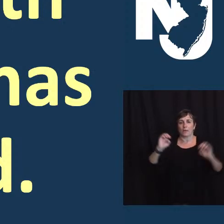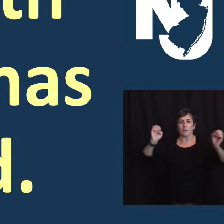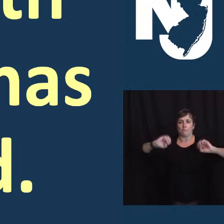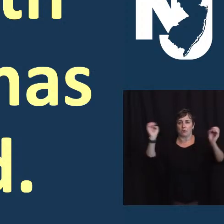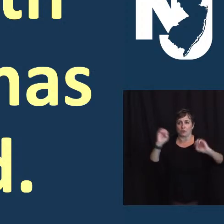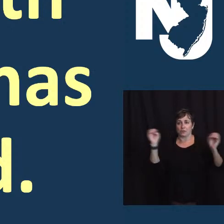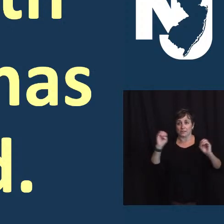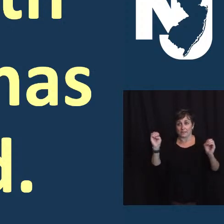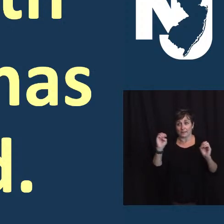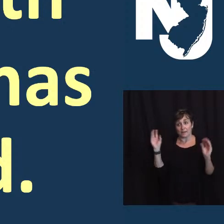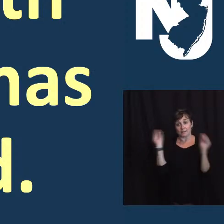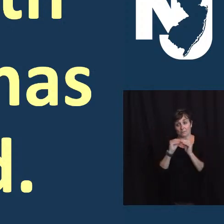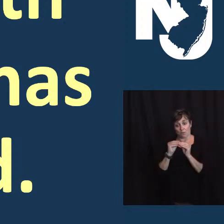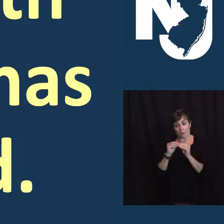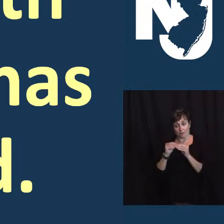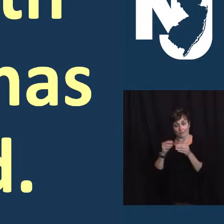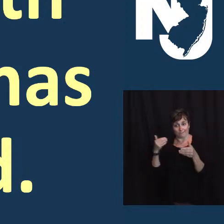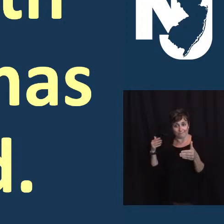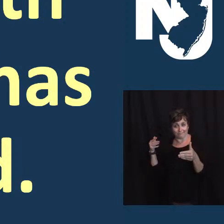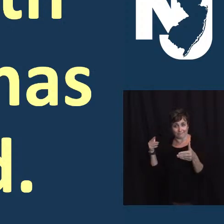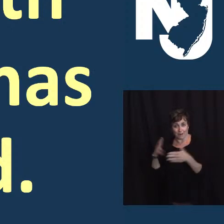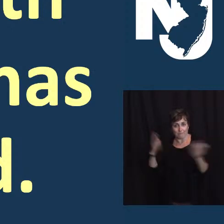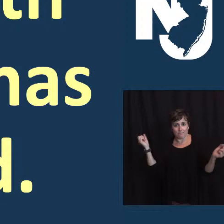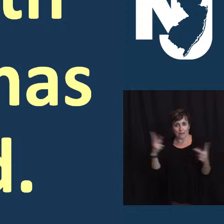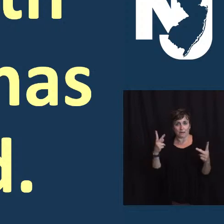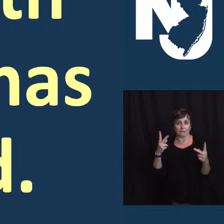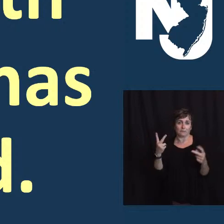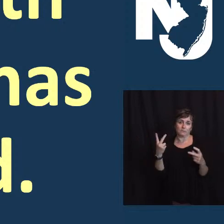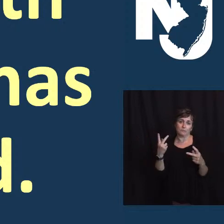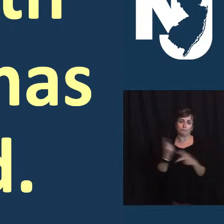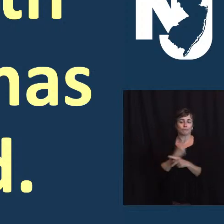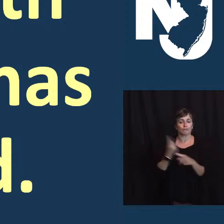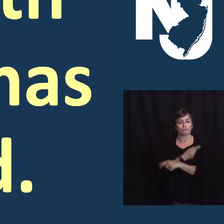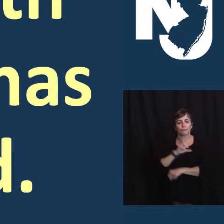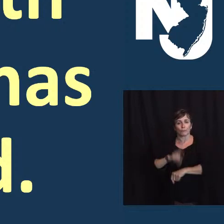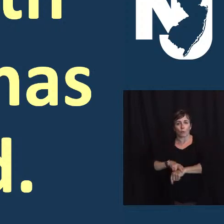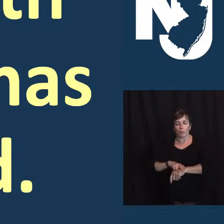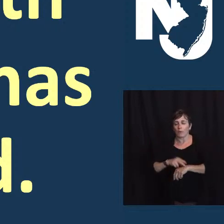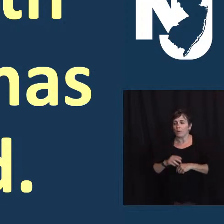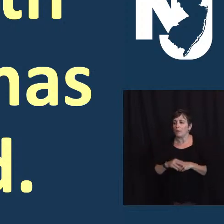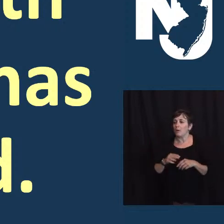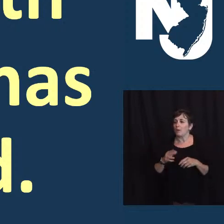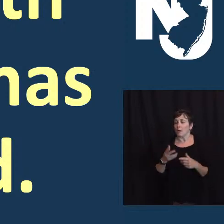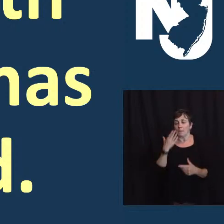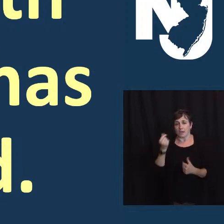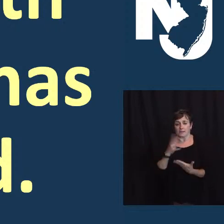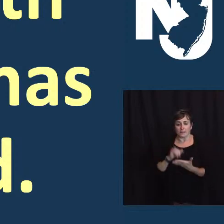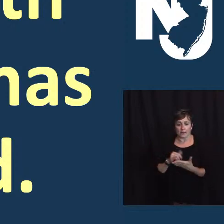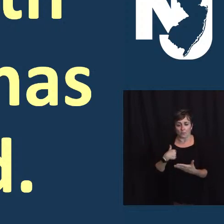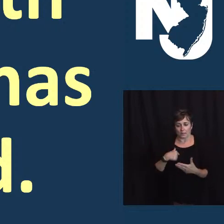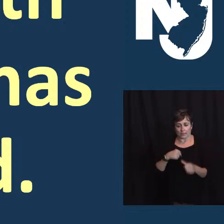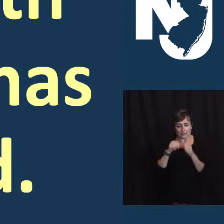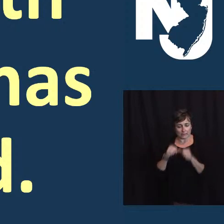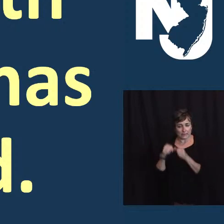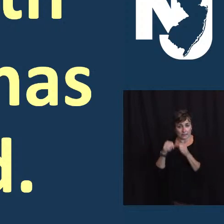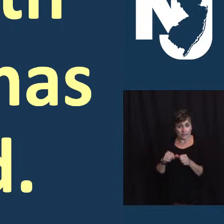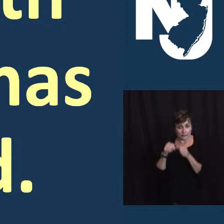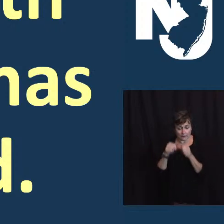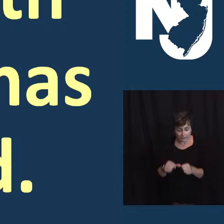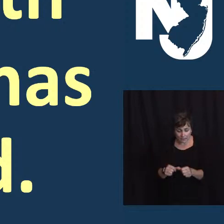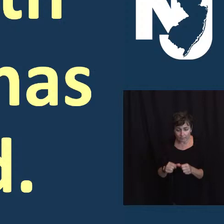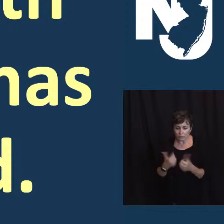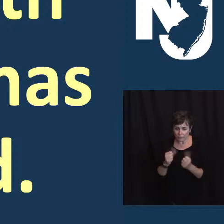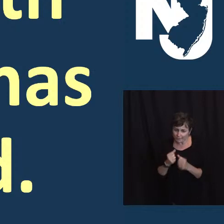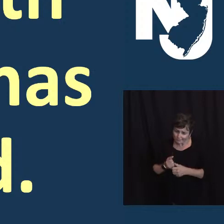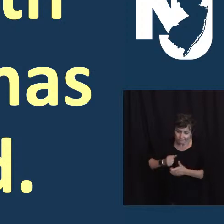position of normalcy. And this legislation also ensures that we maintain the tools we need to continue our final assault